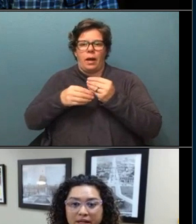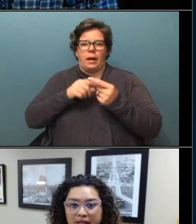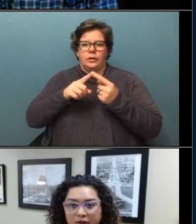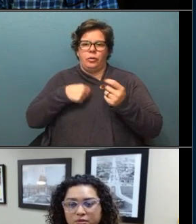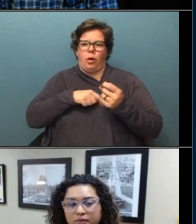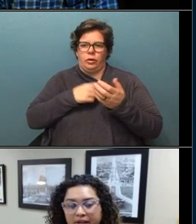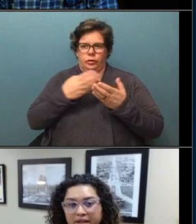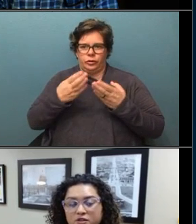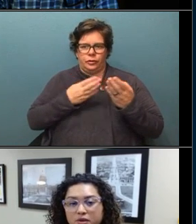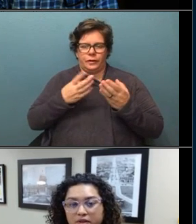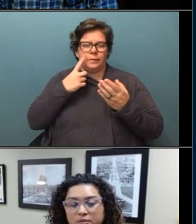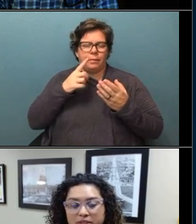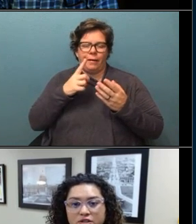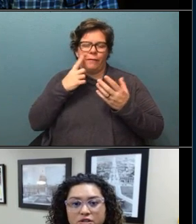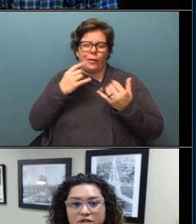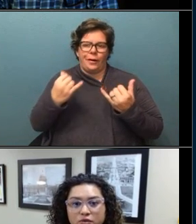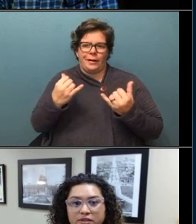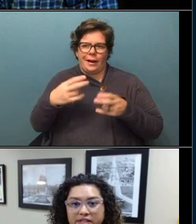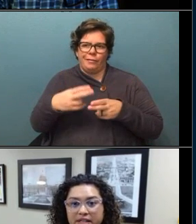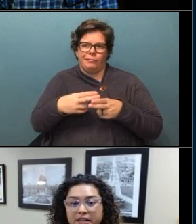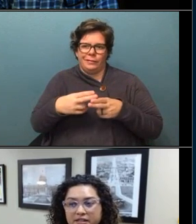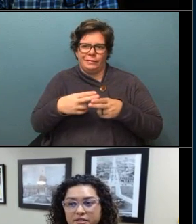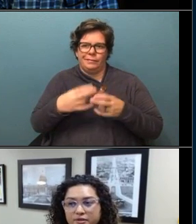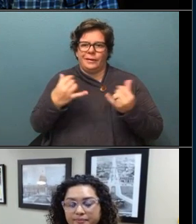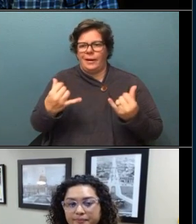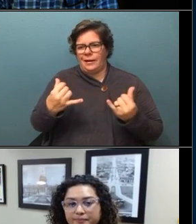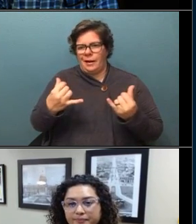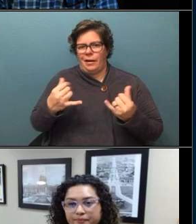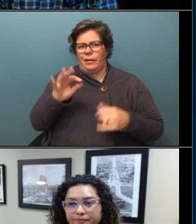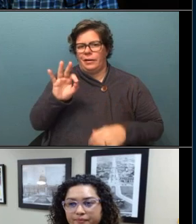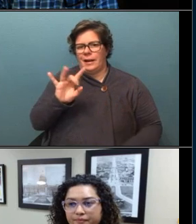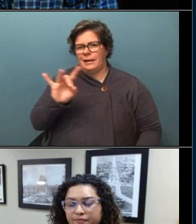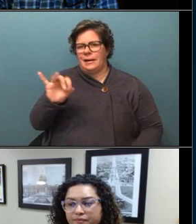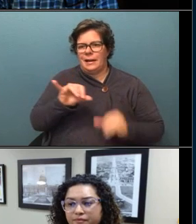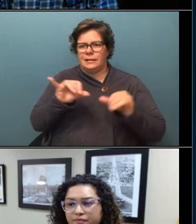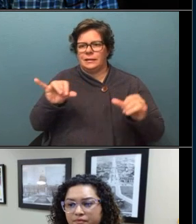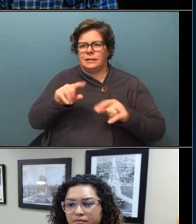But right now, that is one of the limitations for this 988 system.